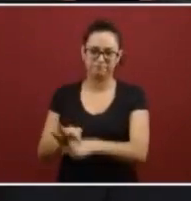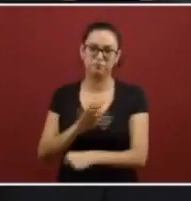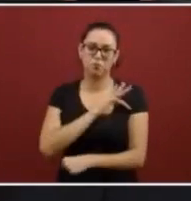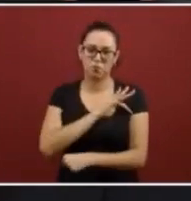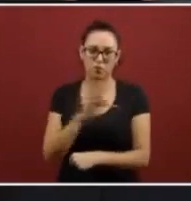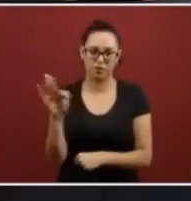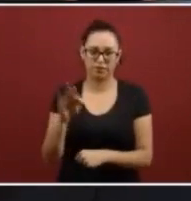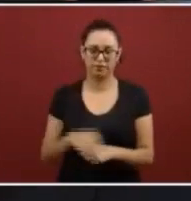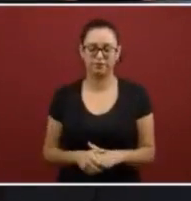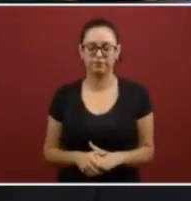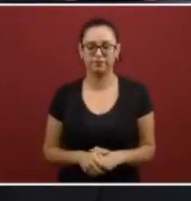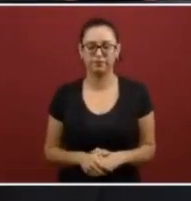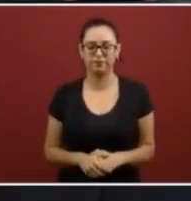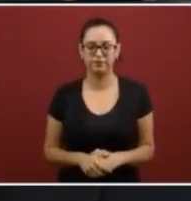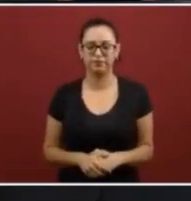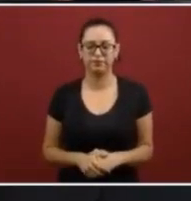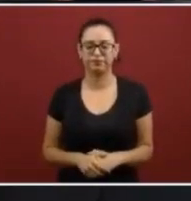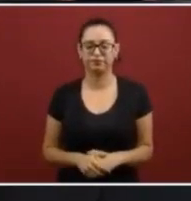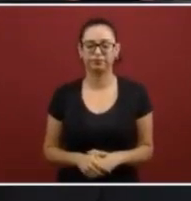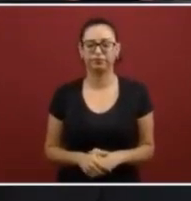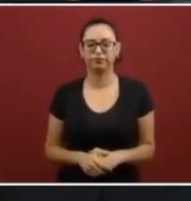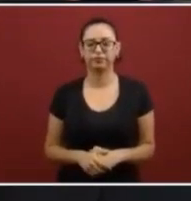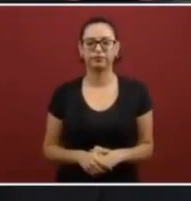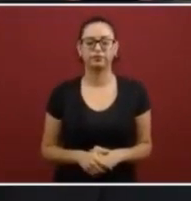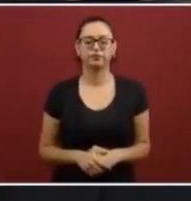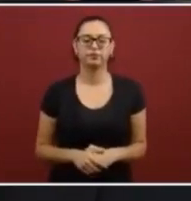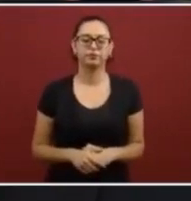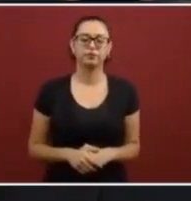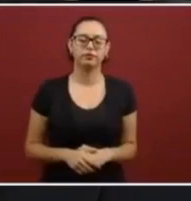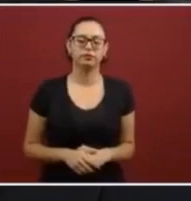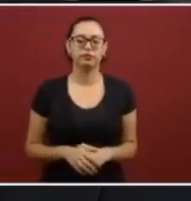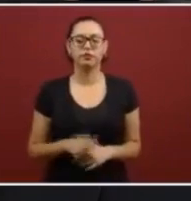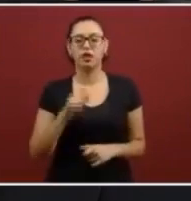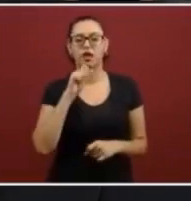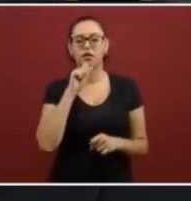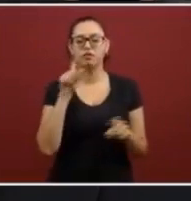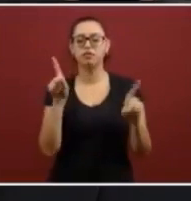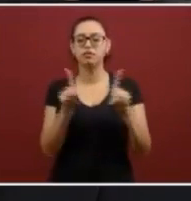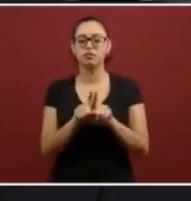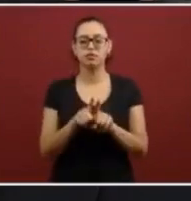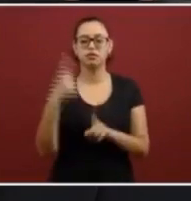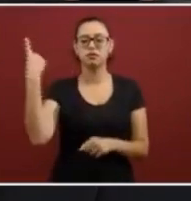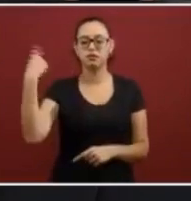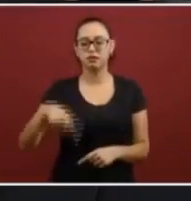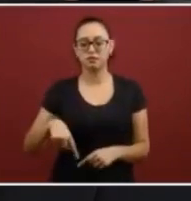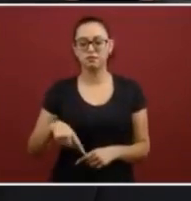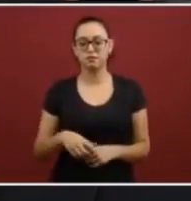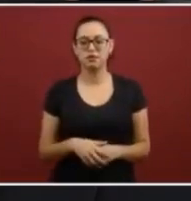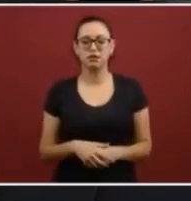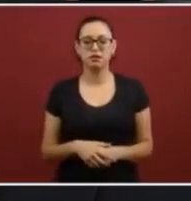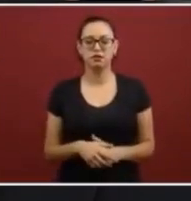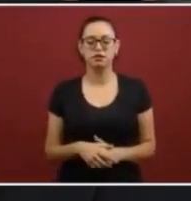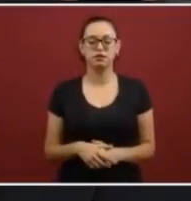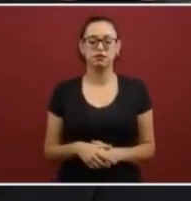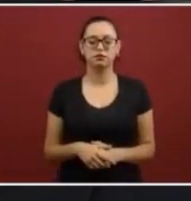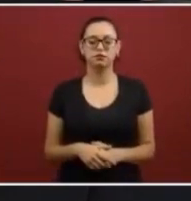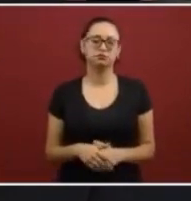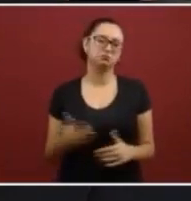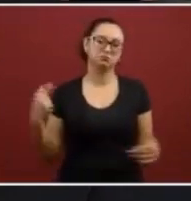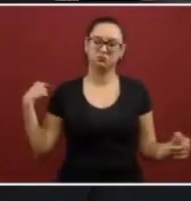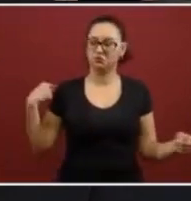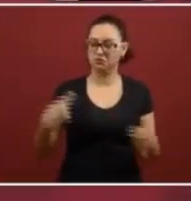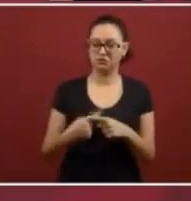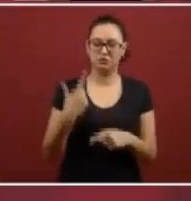enajenadas. purchased by Se nos ha instruido people que that were running some anteriormente en el government sexenio,